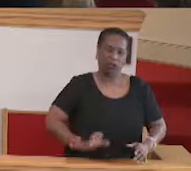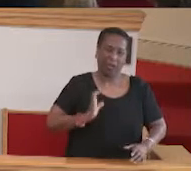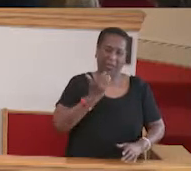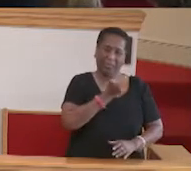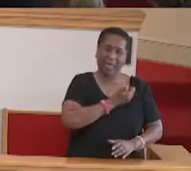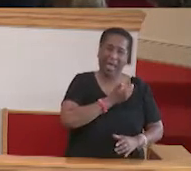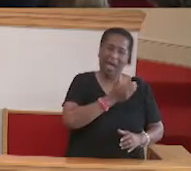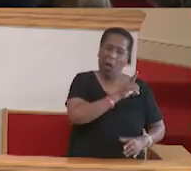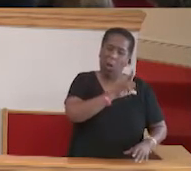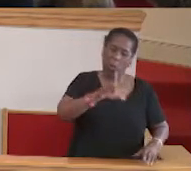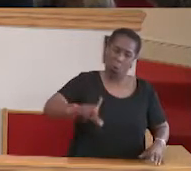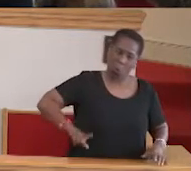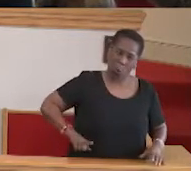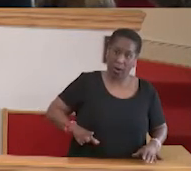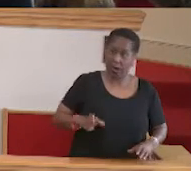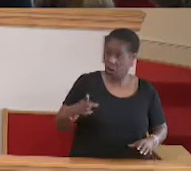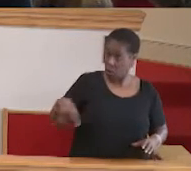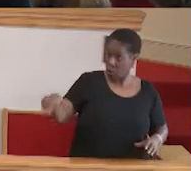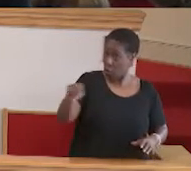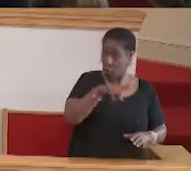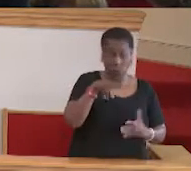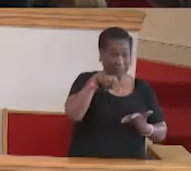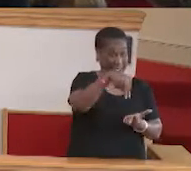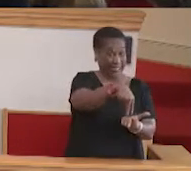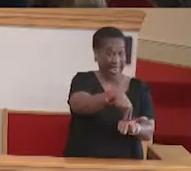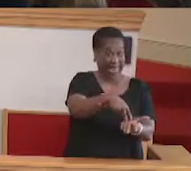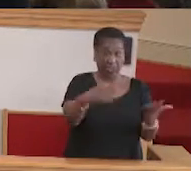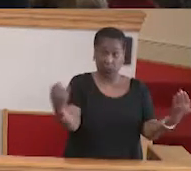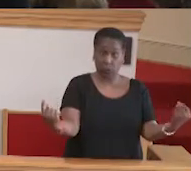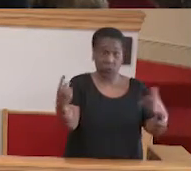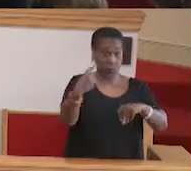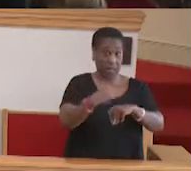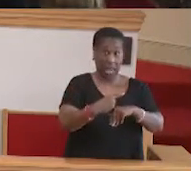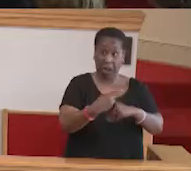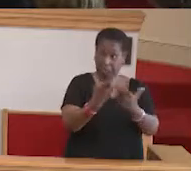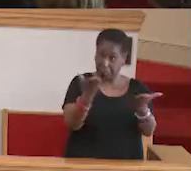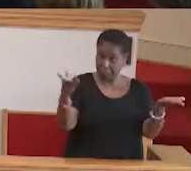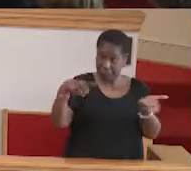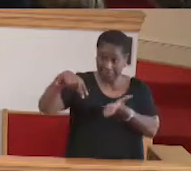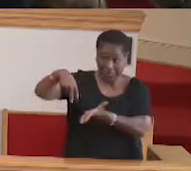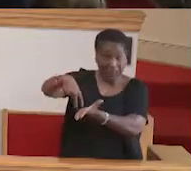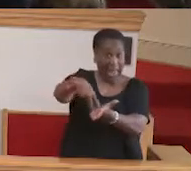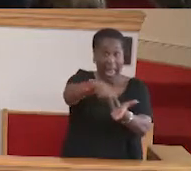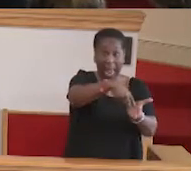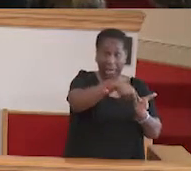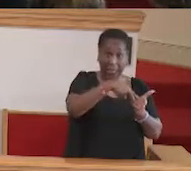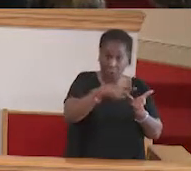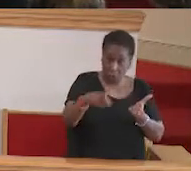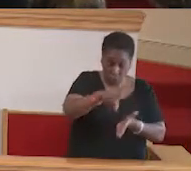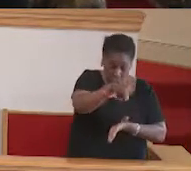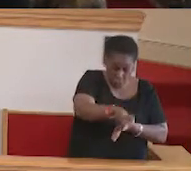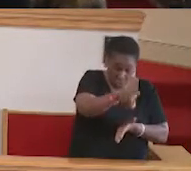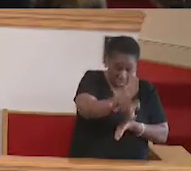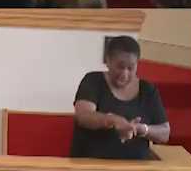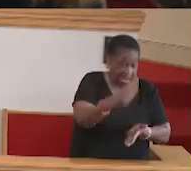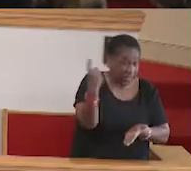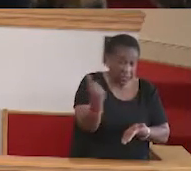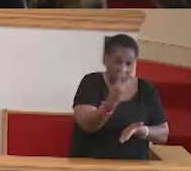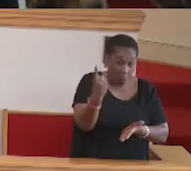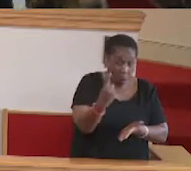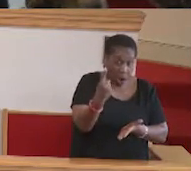Lord. If you stand here today on your feet, needing someone to